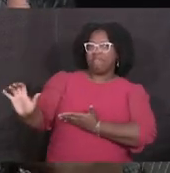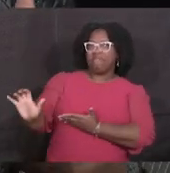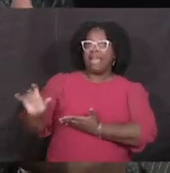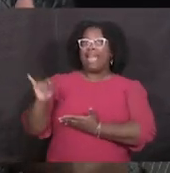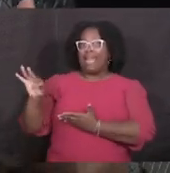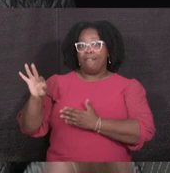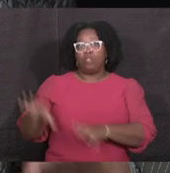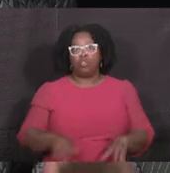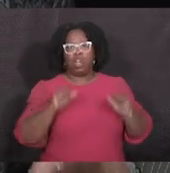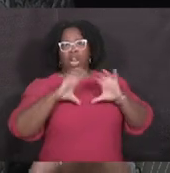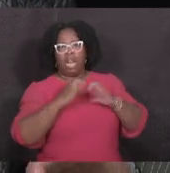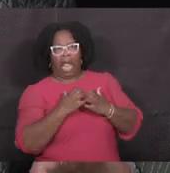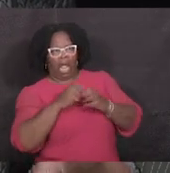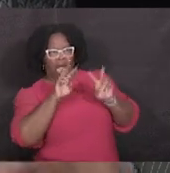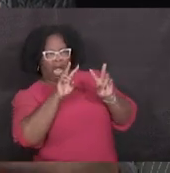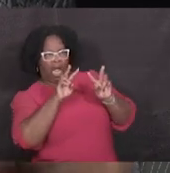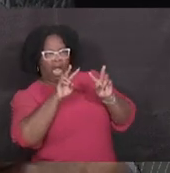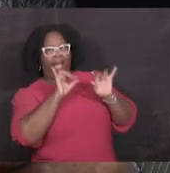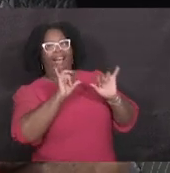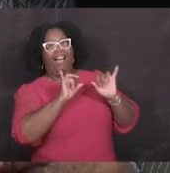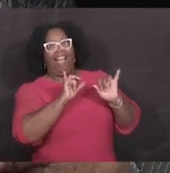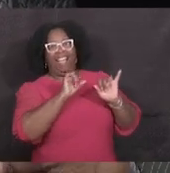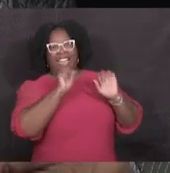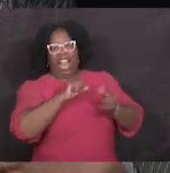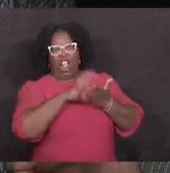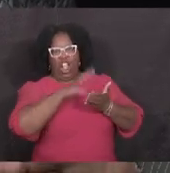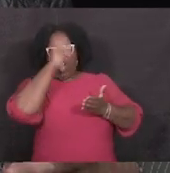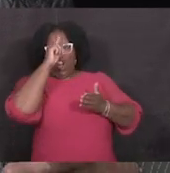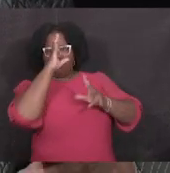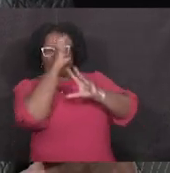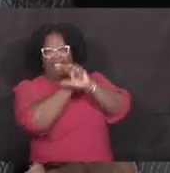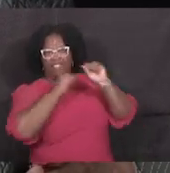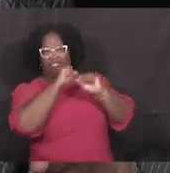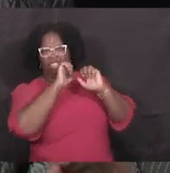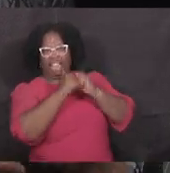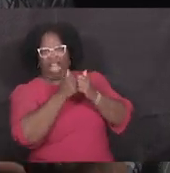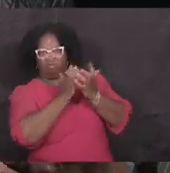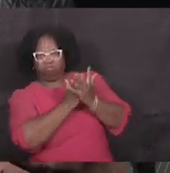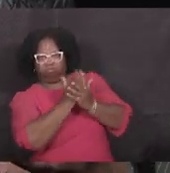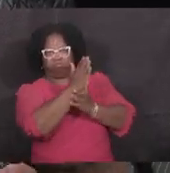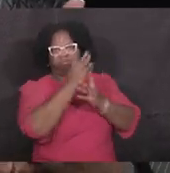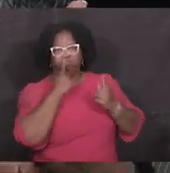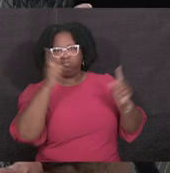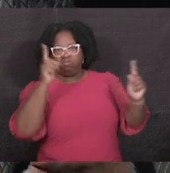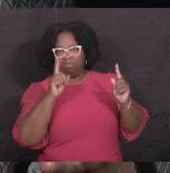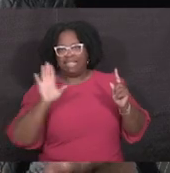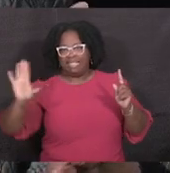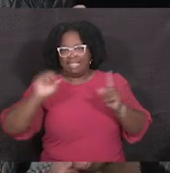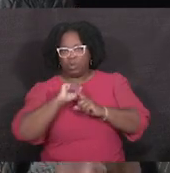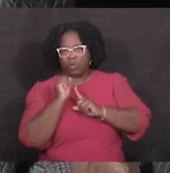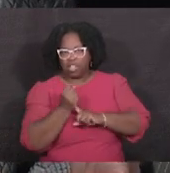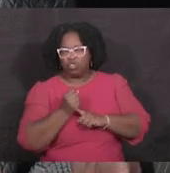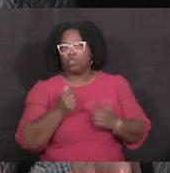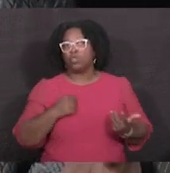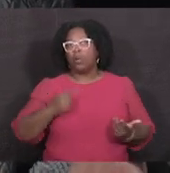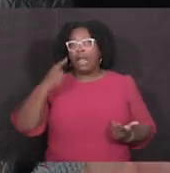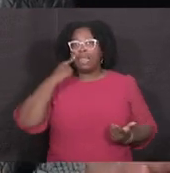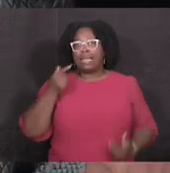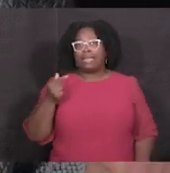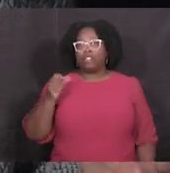would find strategies to deal with his situation. So I think that, you know,